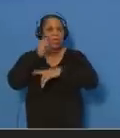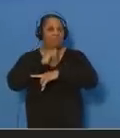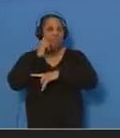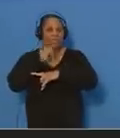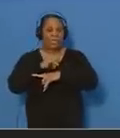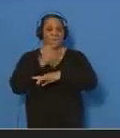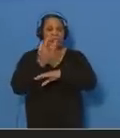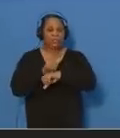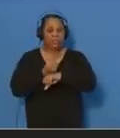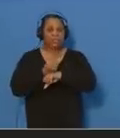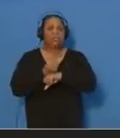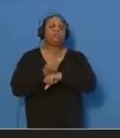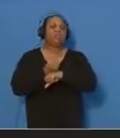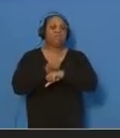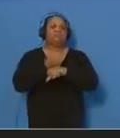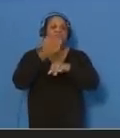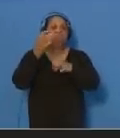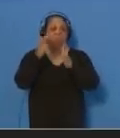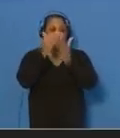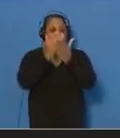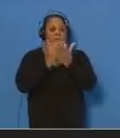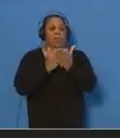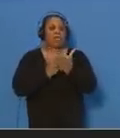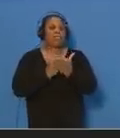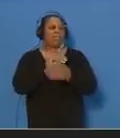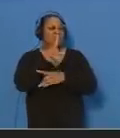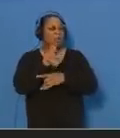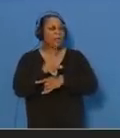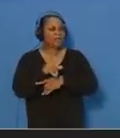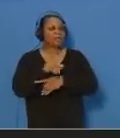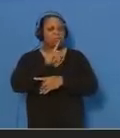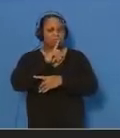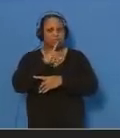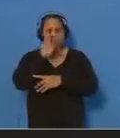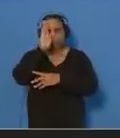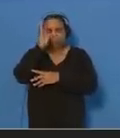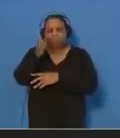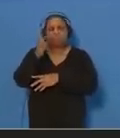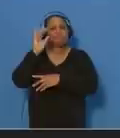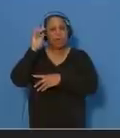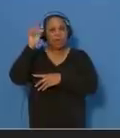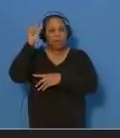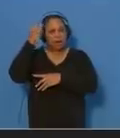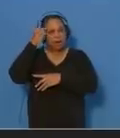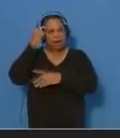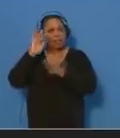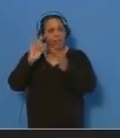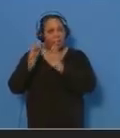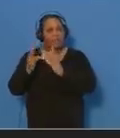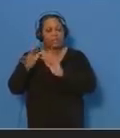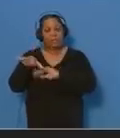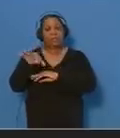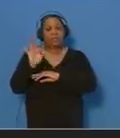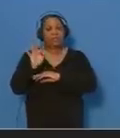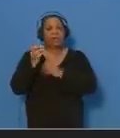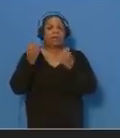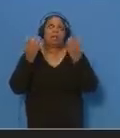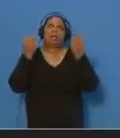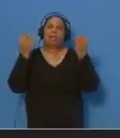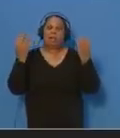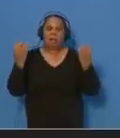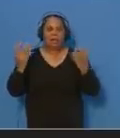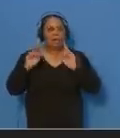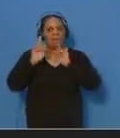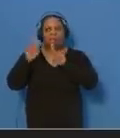shelter-in-place guidelines. If you have a question, please make sure that you can go to the government website, where you will find a lot of answers